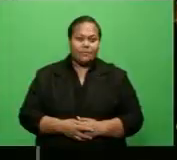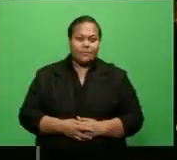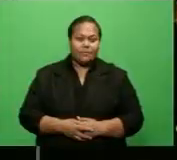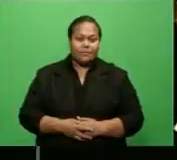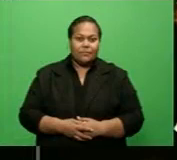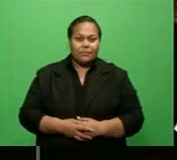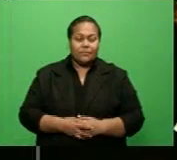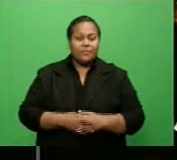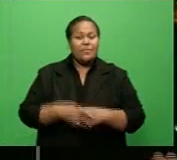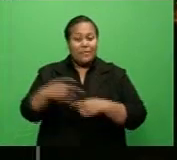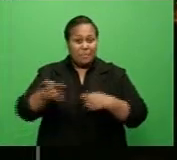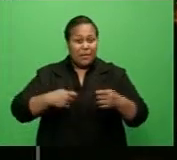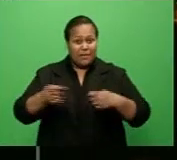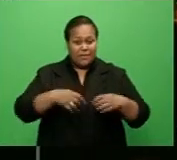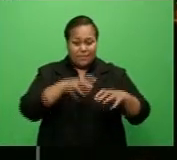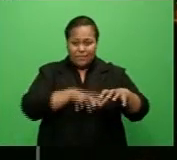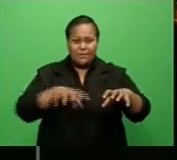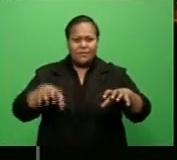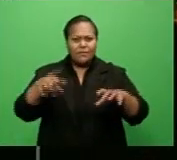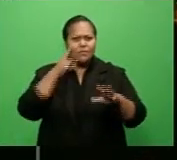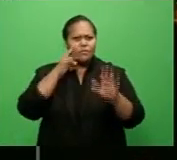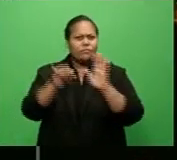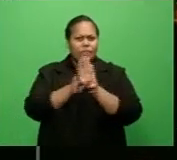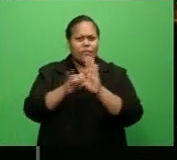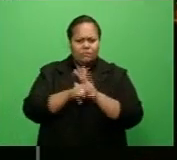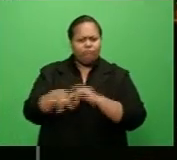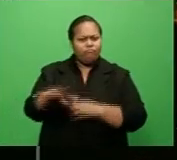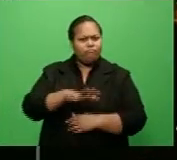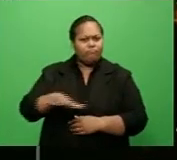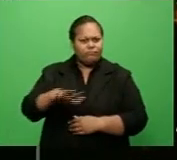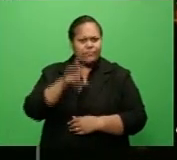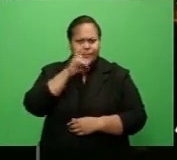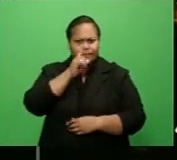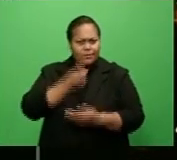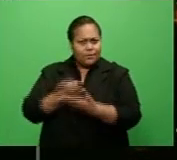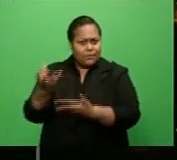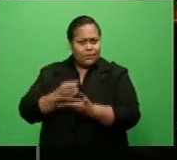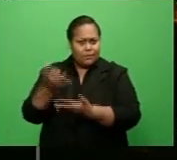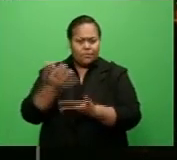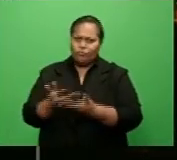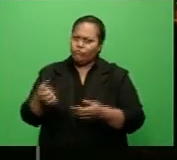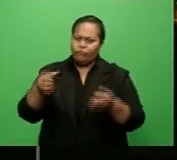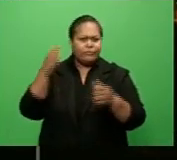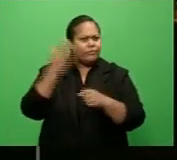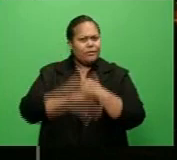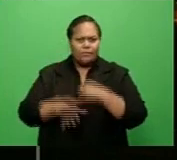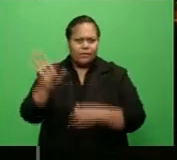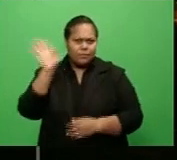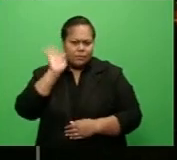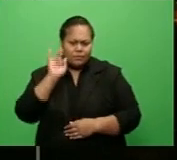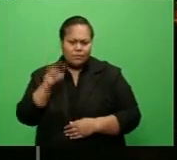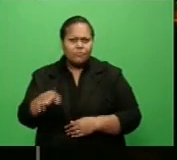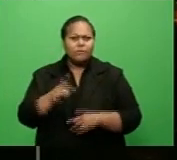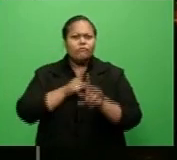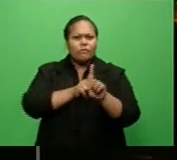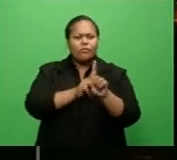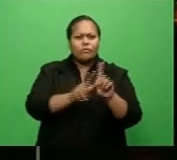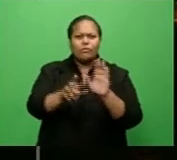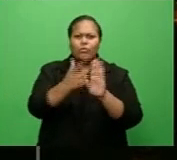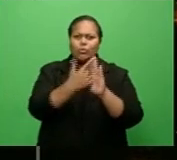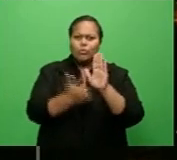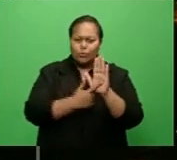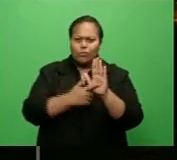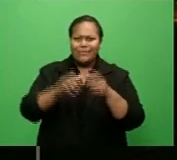Municipal markets have been identified as hotspots where vendors are failing to abide by the ban on single-use plastic bags. The